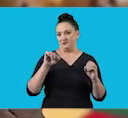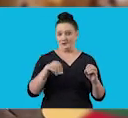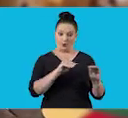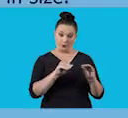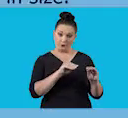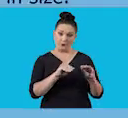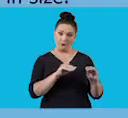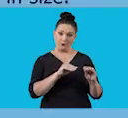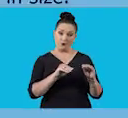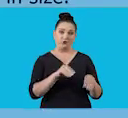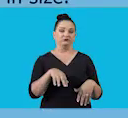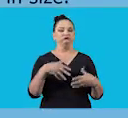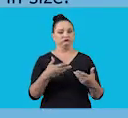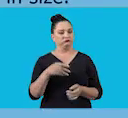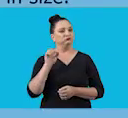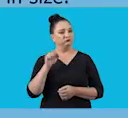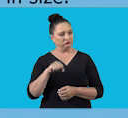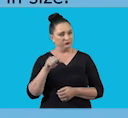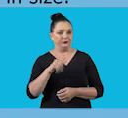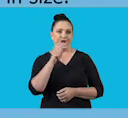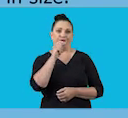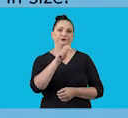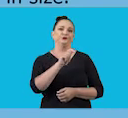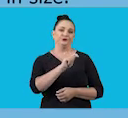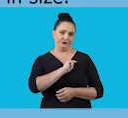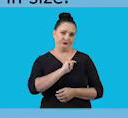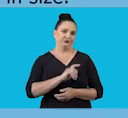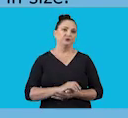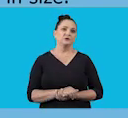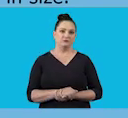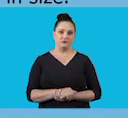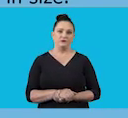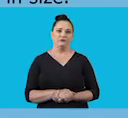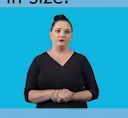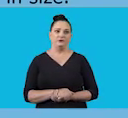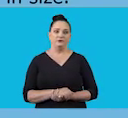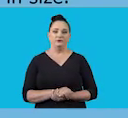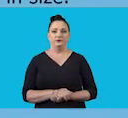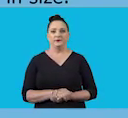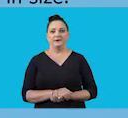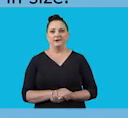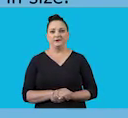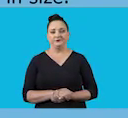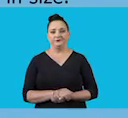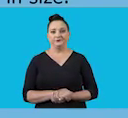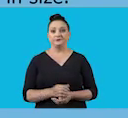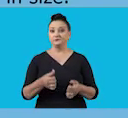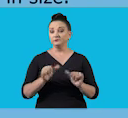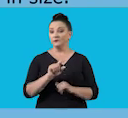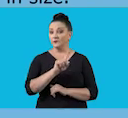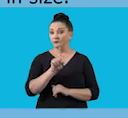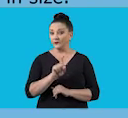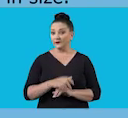So therefore, the particles of matter are in continuous movement. So that means the statement, it is